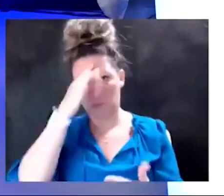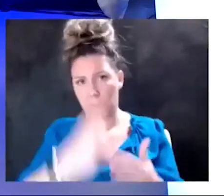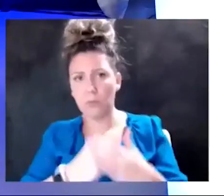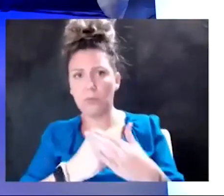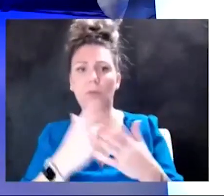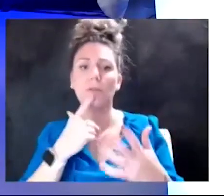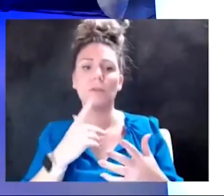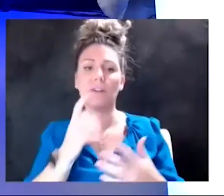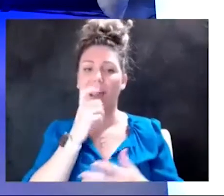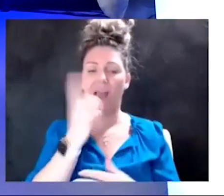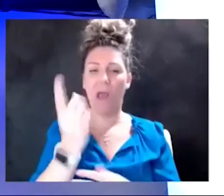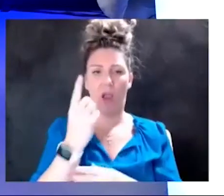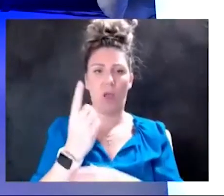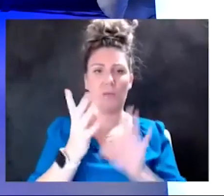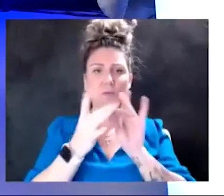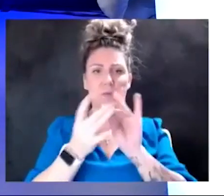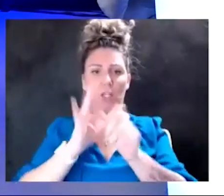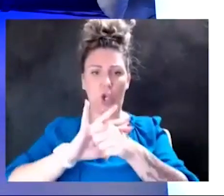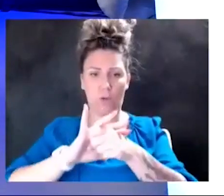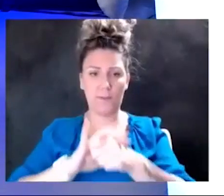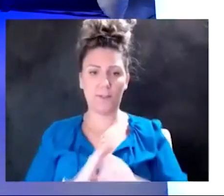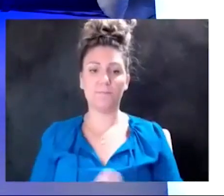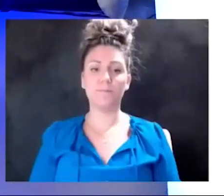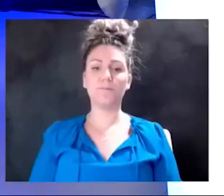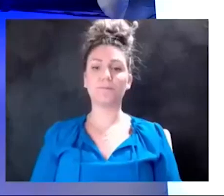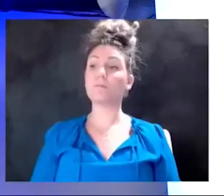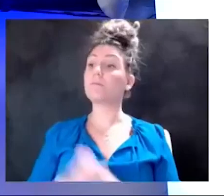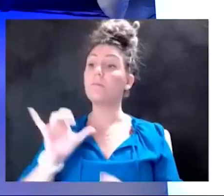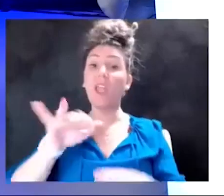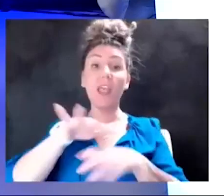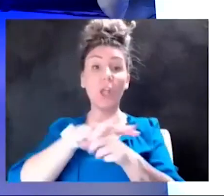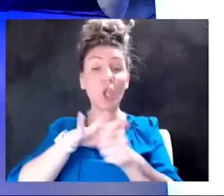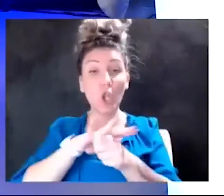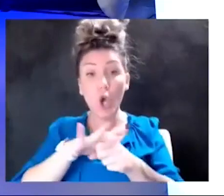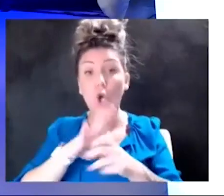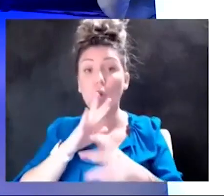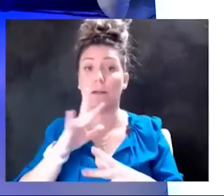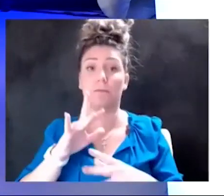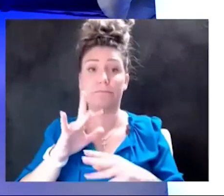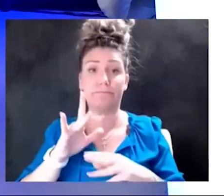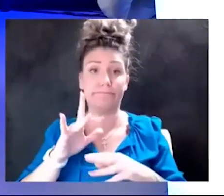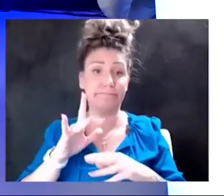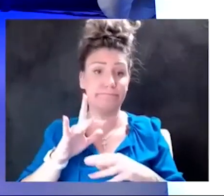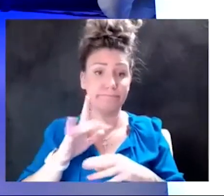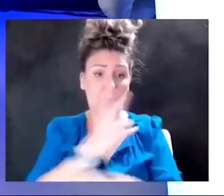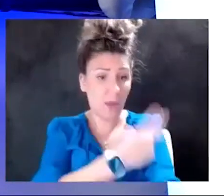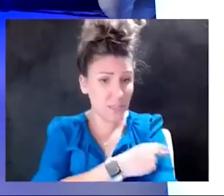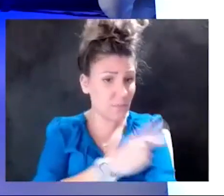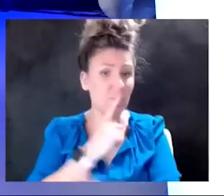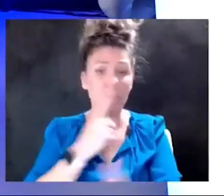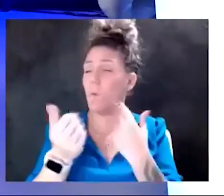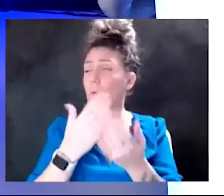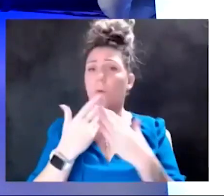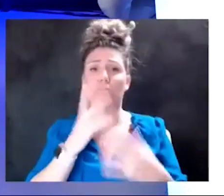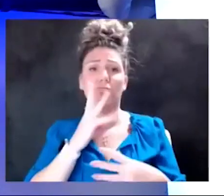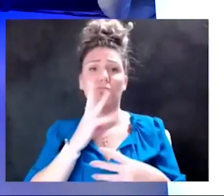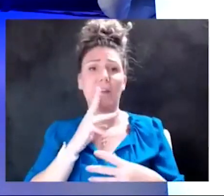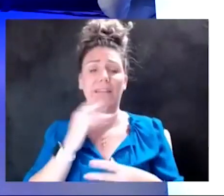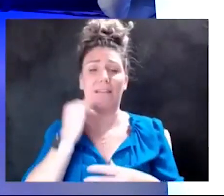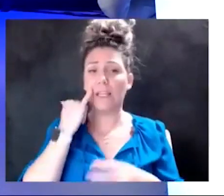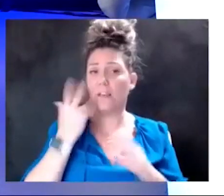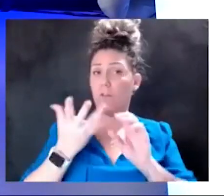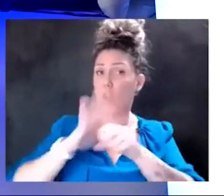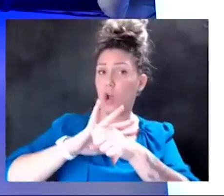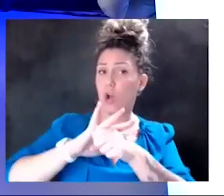for COVID, but at that local facility, wherever you're talking about, if COVID is driving up the numbers where your capacity